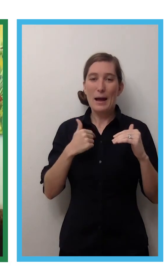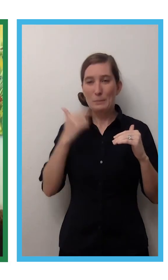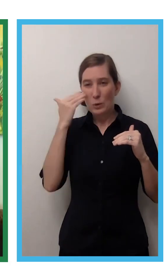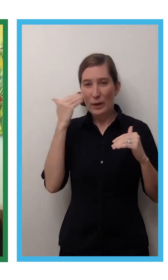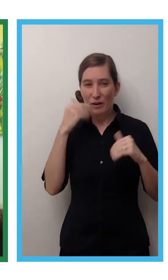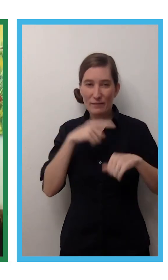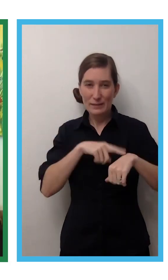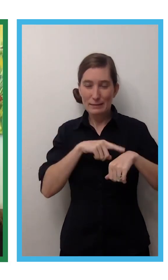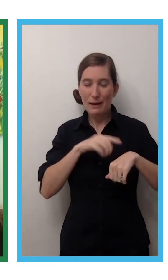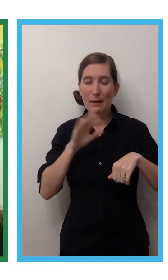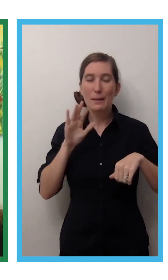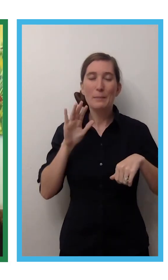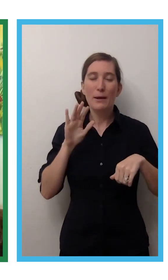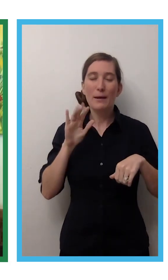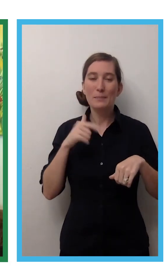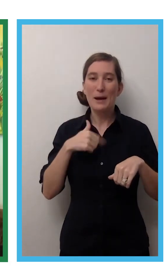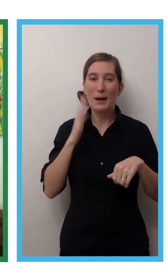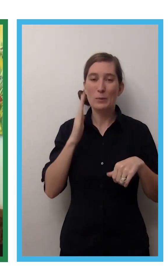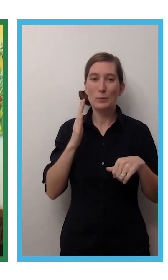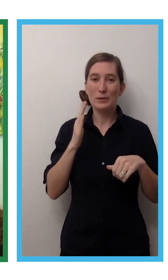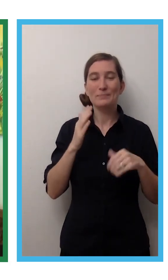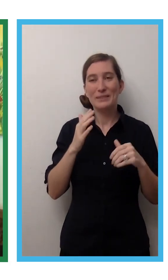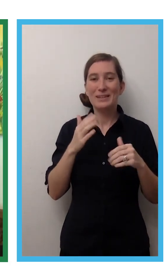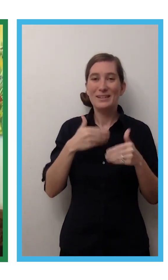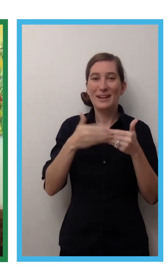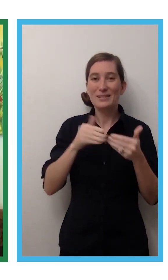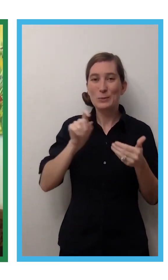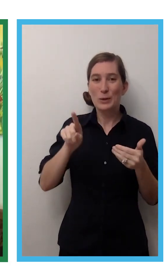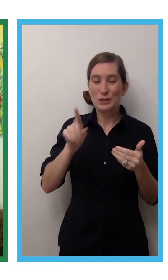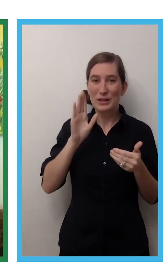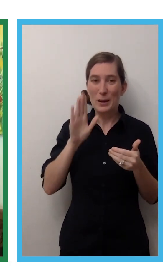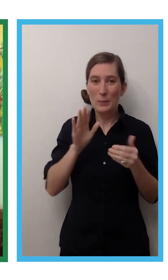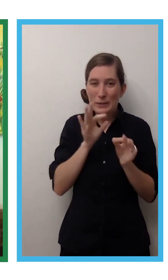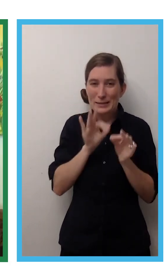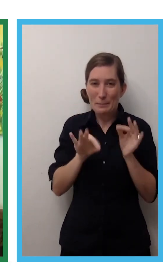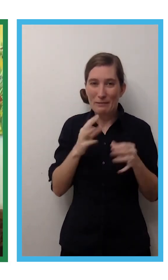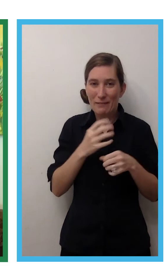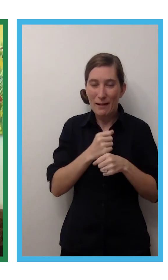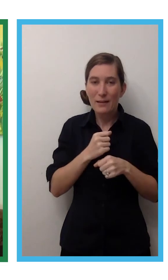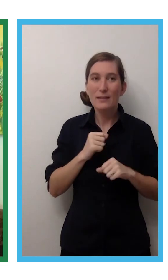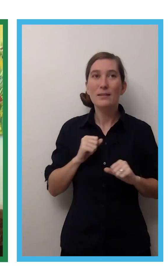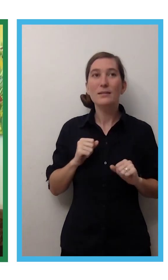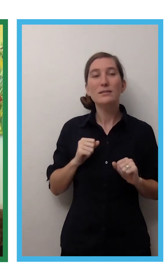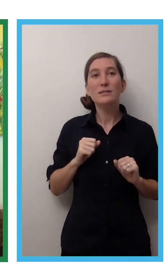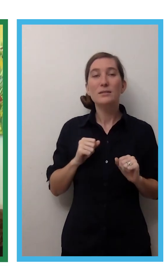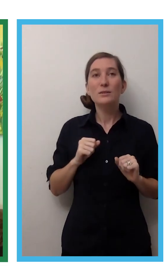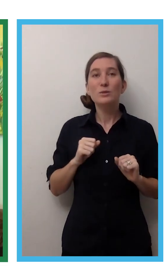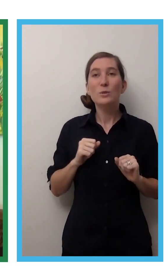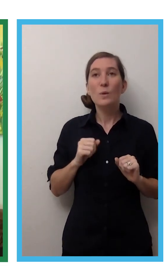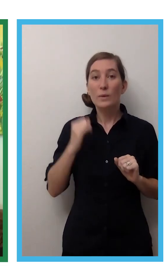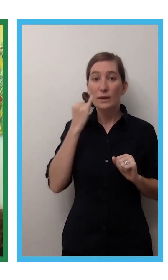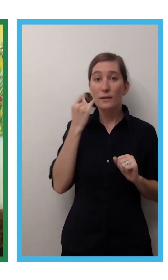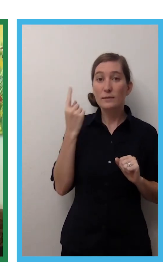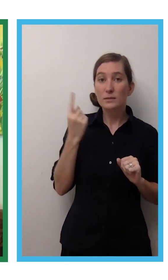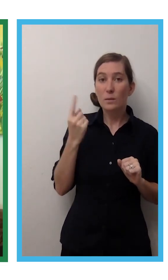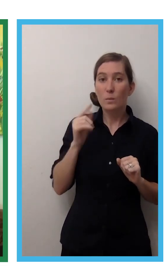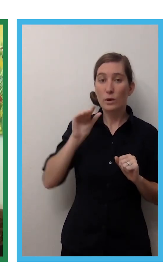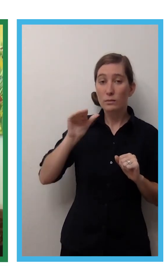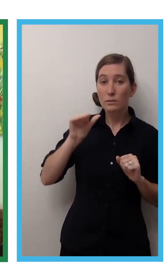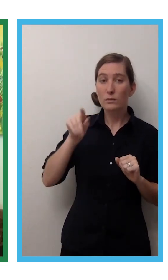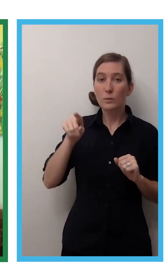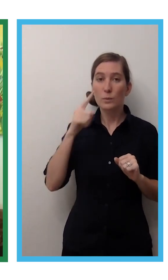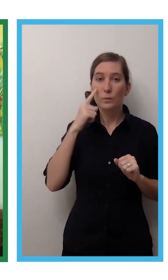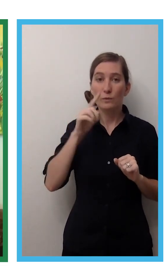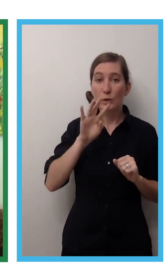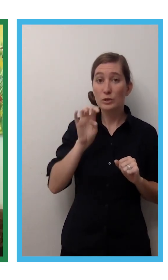bit. And and so for people that are listening and someone says to them, hey, can you fill in this research survey? So many of us go, oh, how long is it going